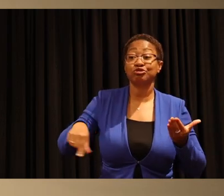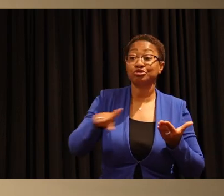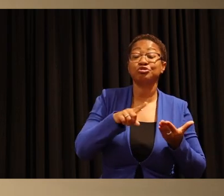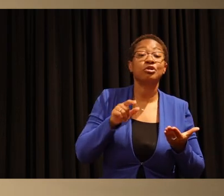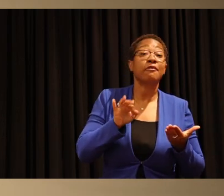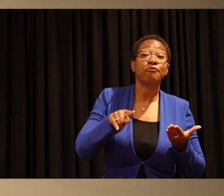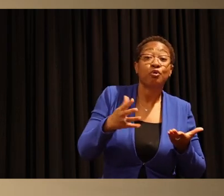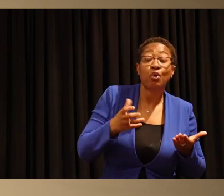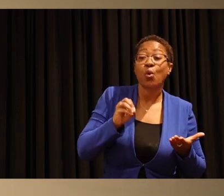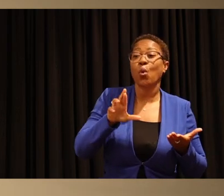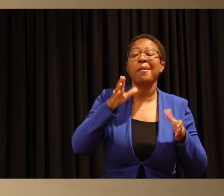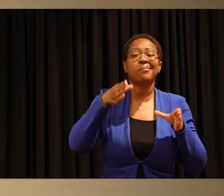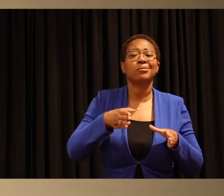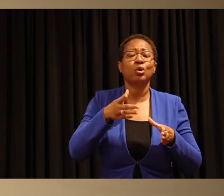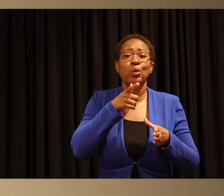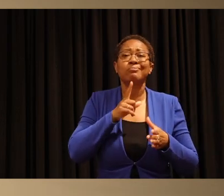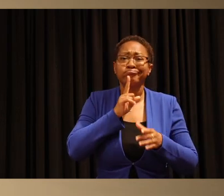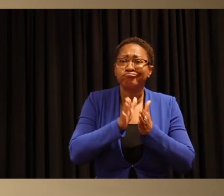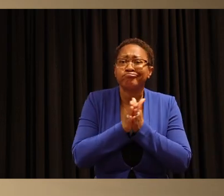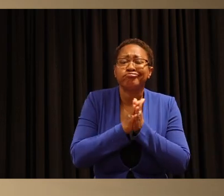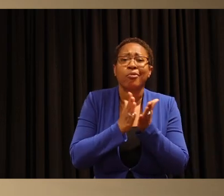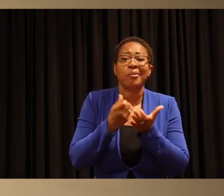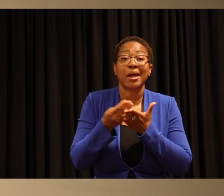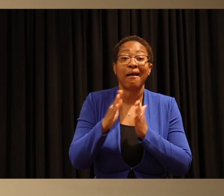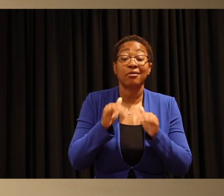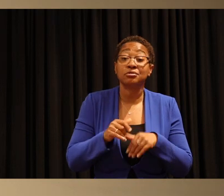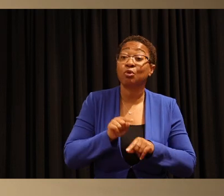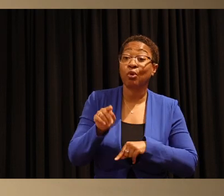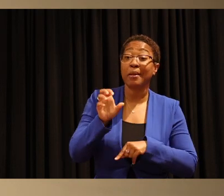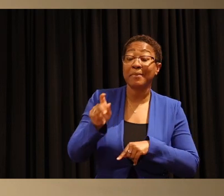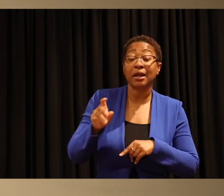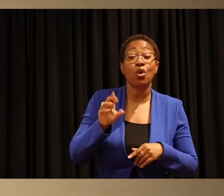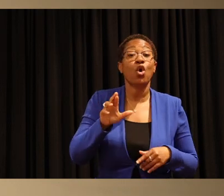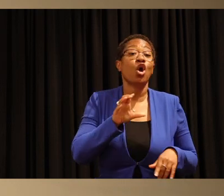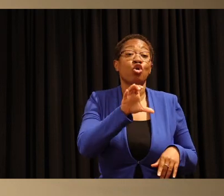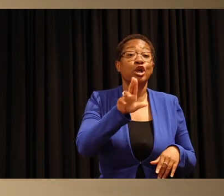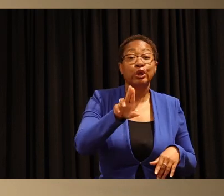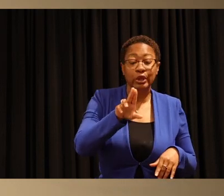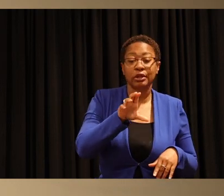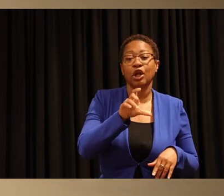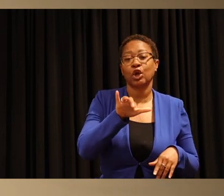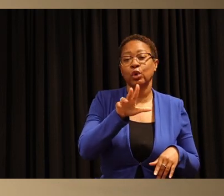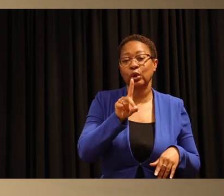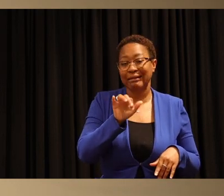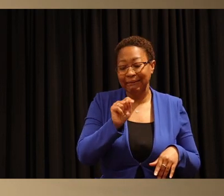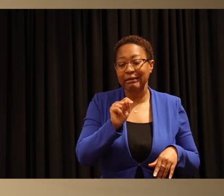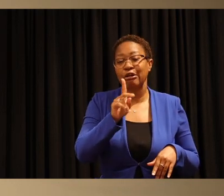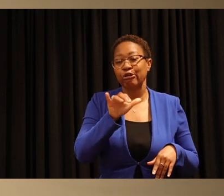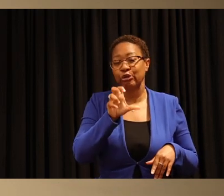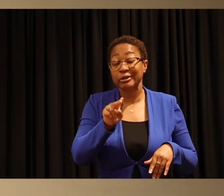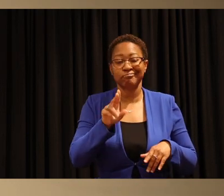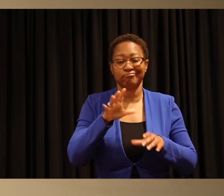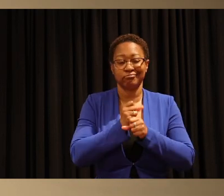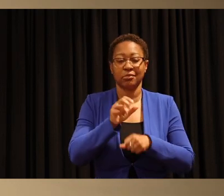or someone you know wants to buy a house, go to a bank or go to a credit union. And before you want to buy